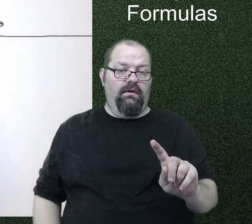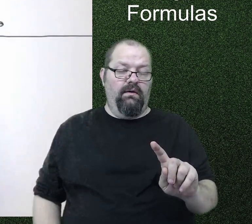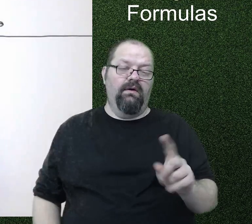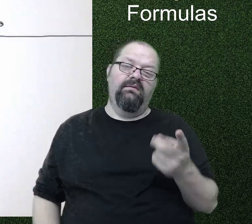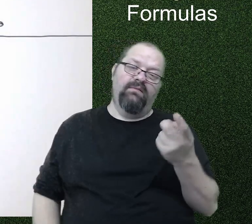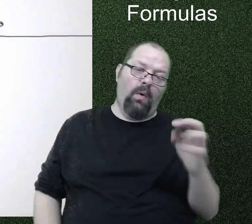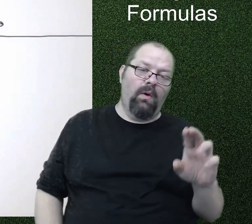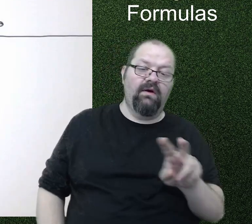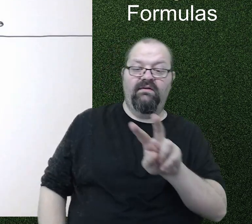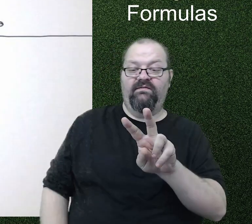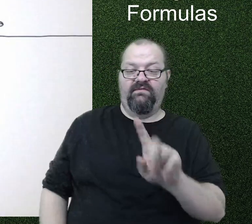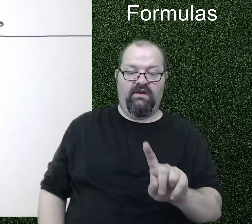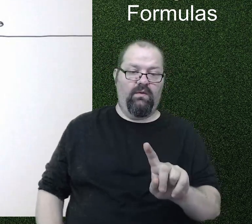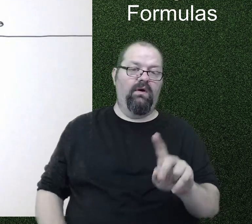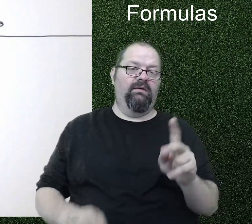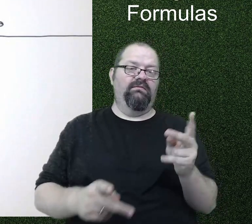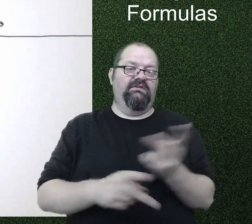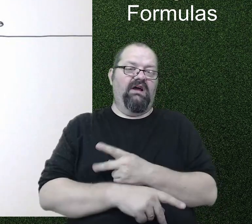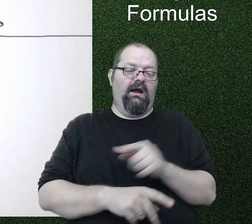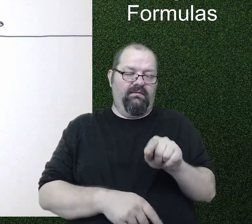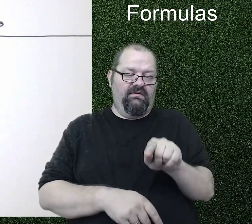or v1 times I hat